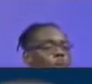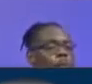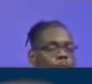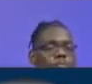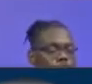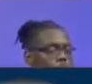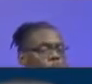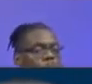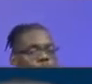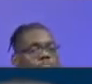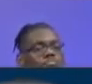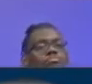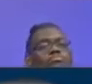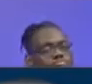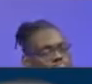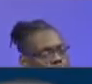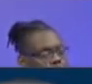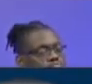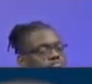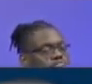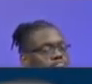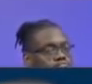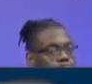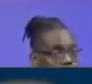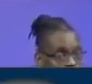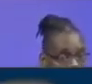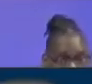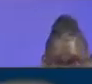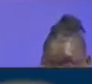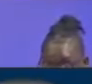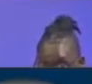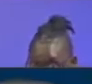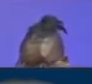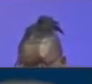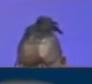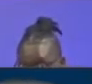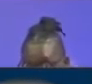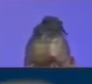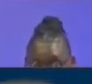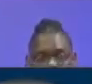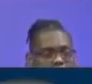If you have any questions, we'll take them now.